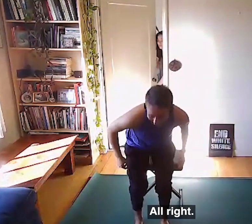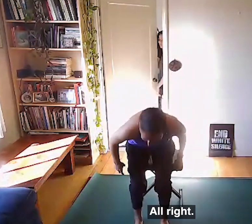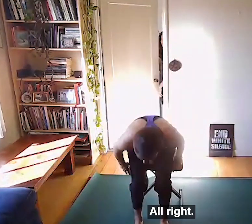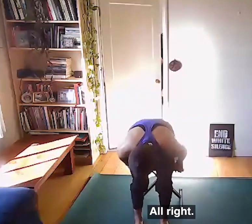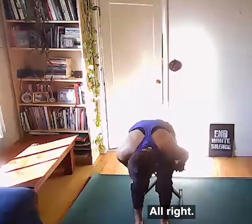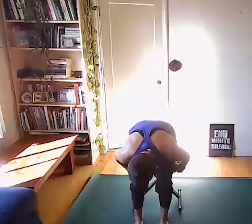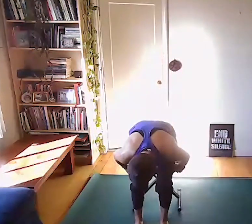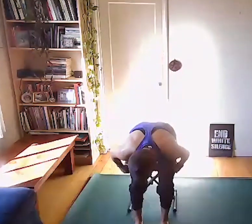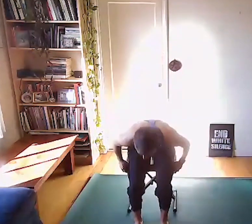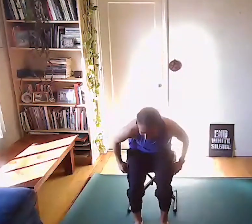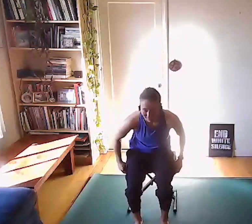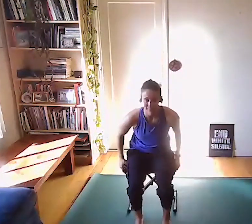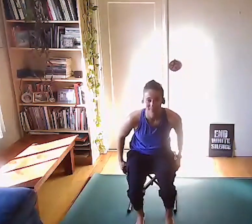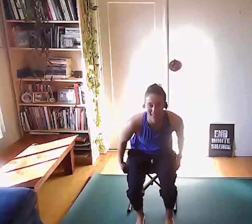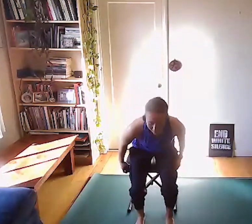All right.